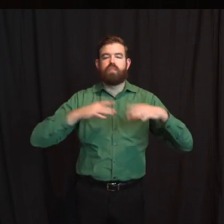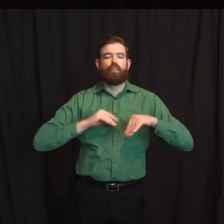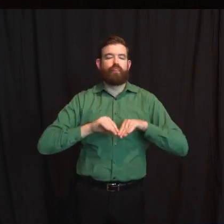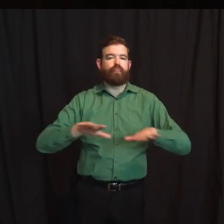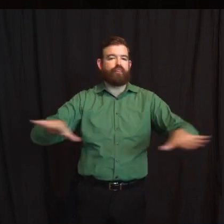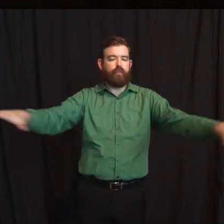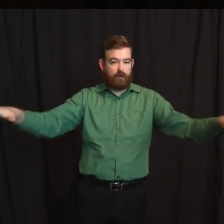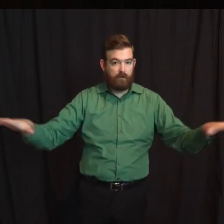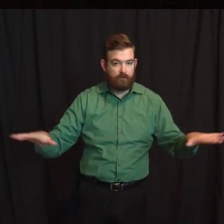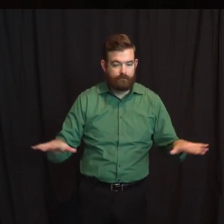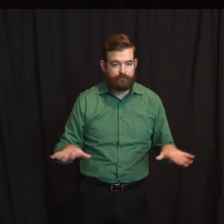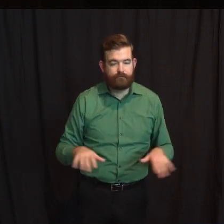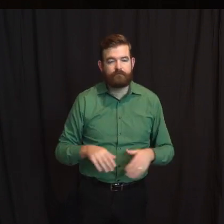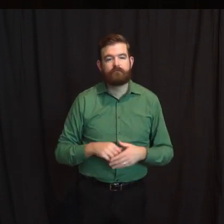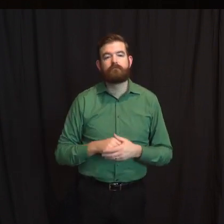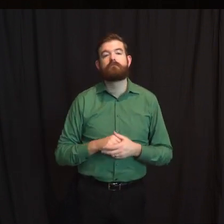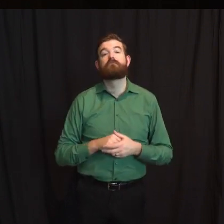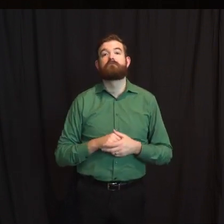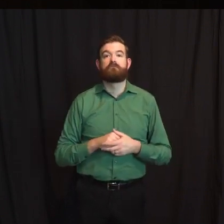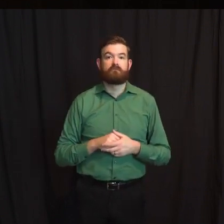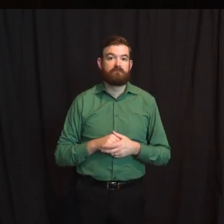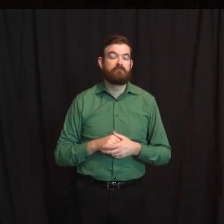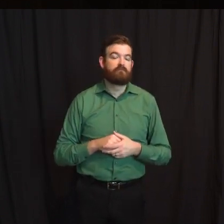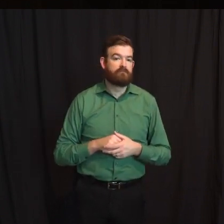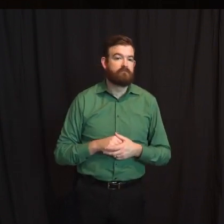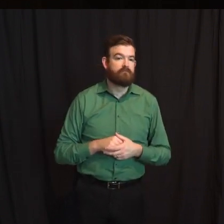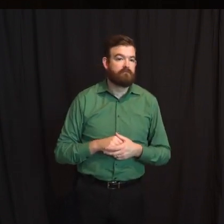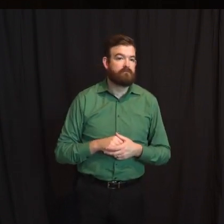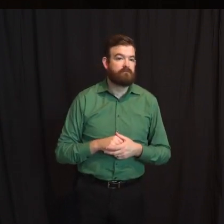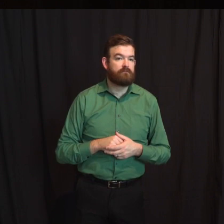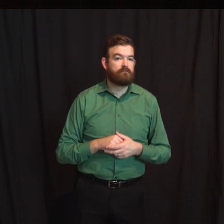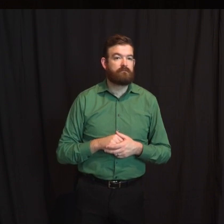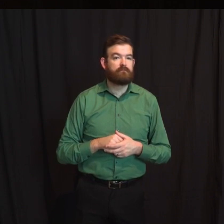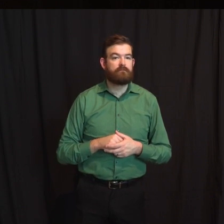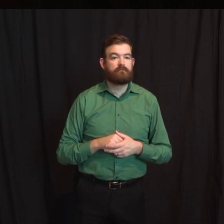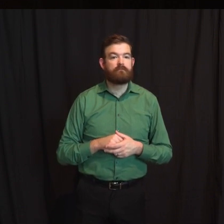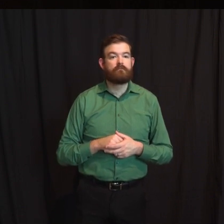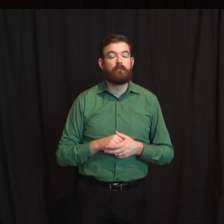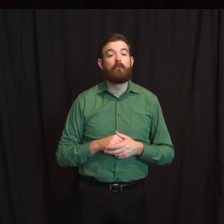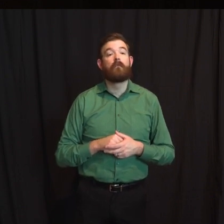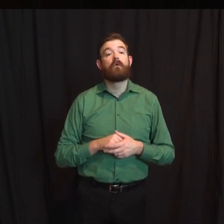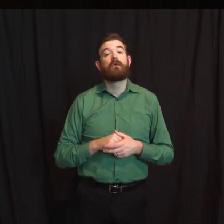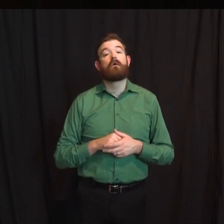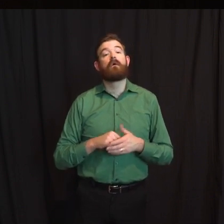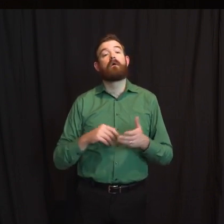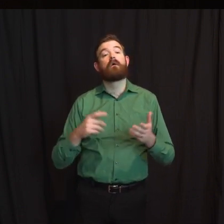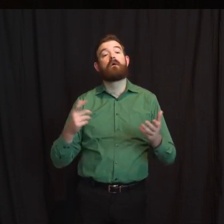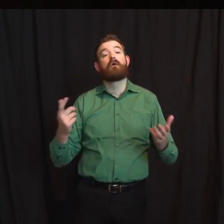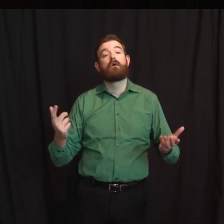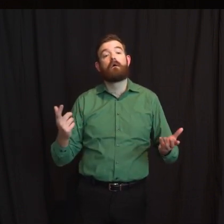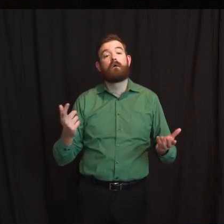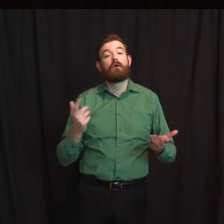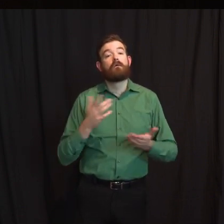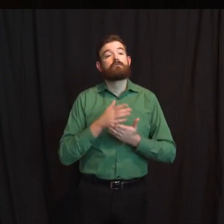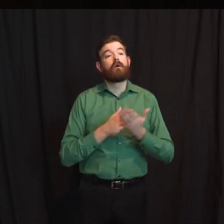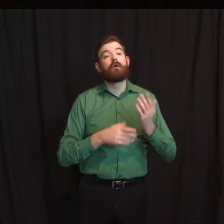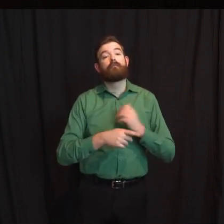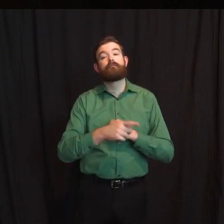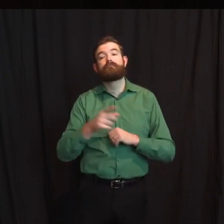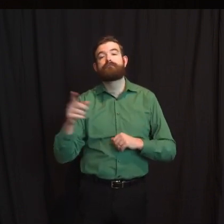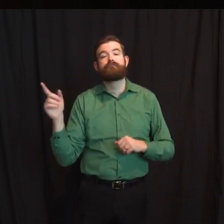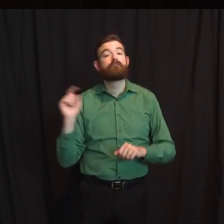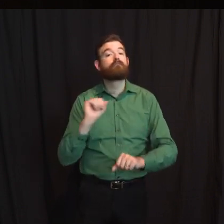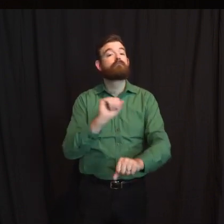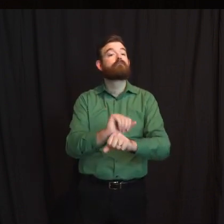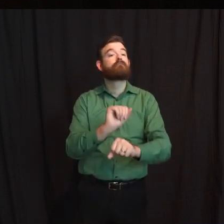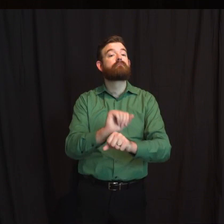COVID-19 illness among populations. On top of, we're characterizing occupational exposures, for example, in meat